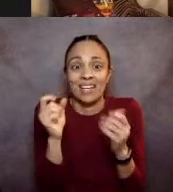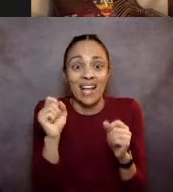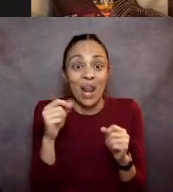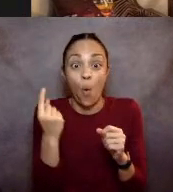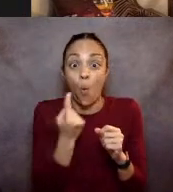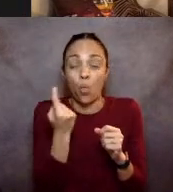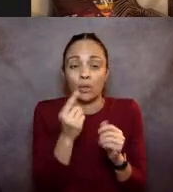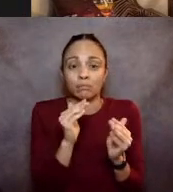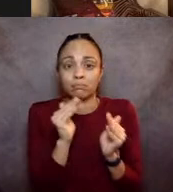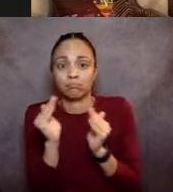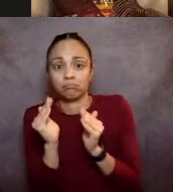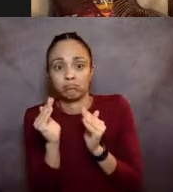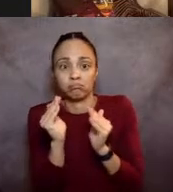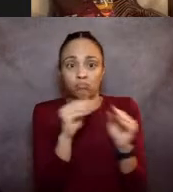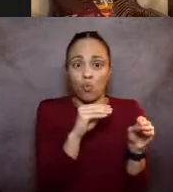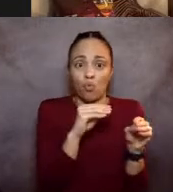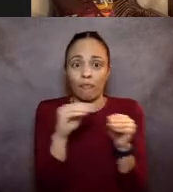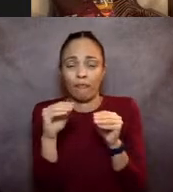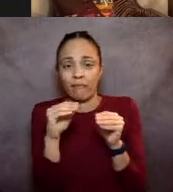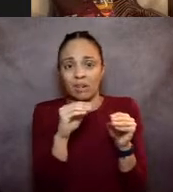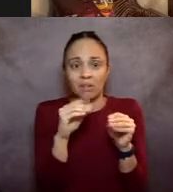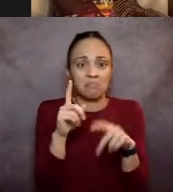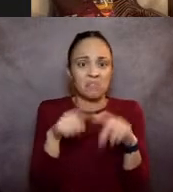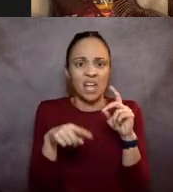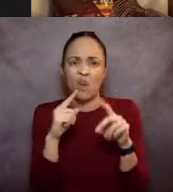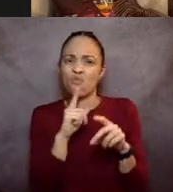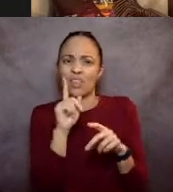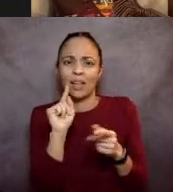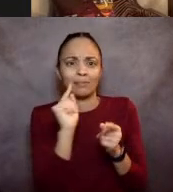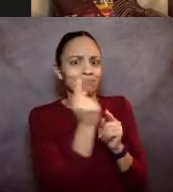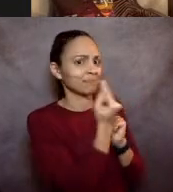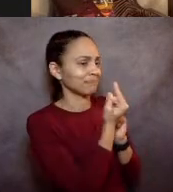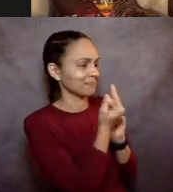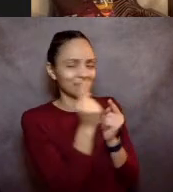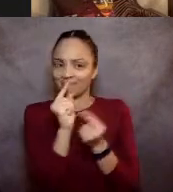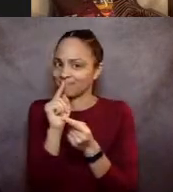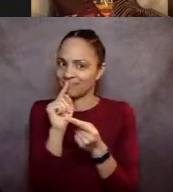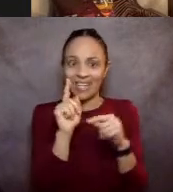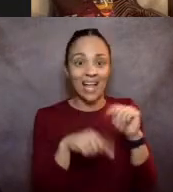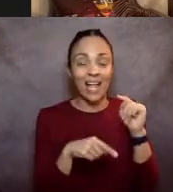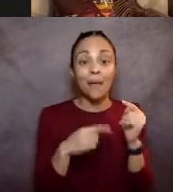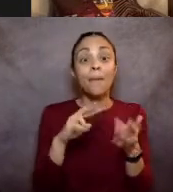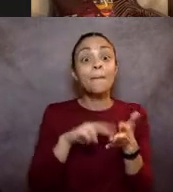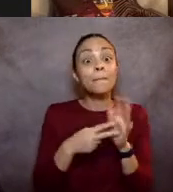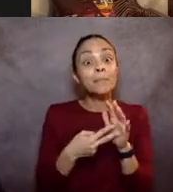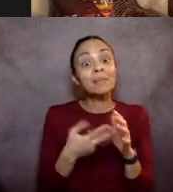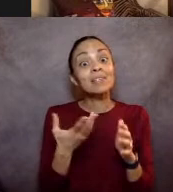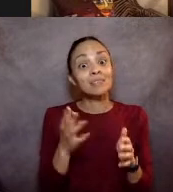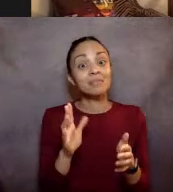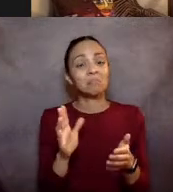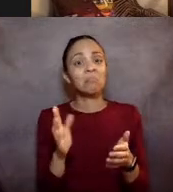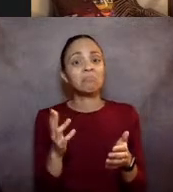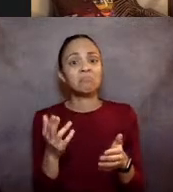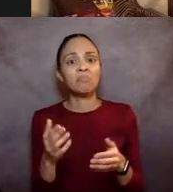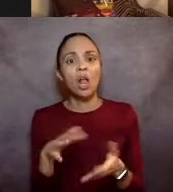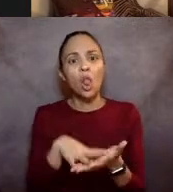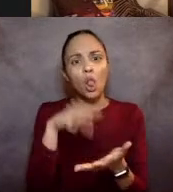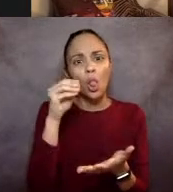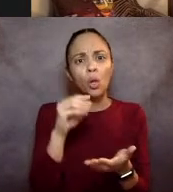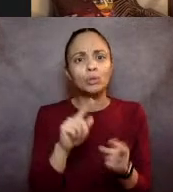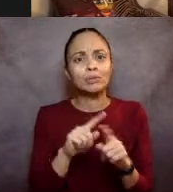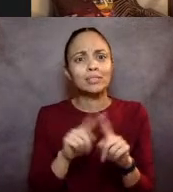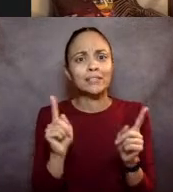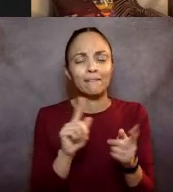And so everything is getting all up into the upper body. And I'm